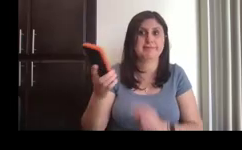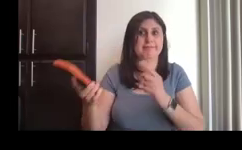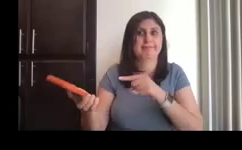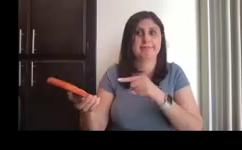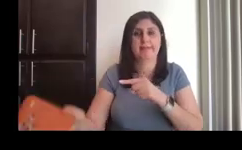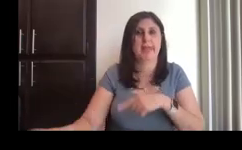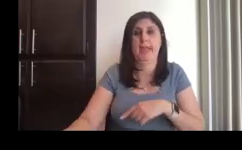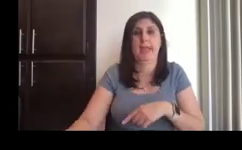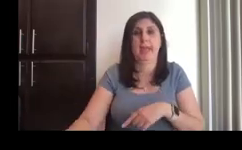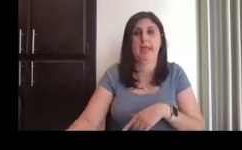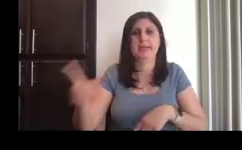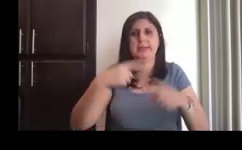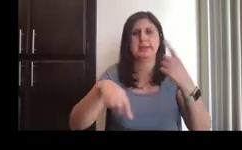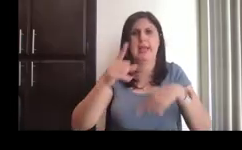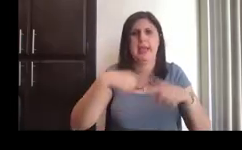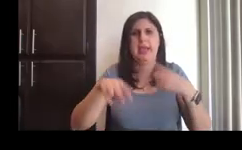like,